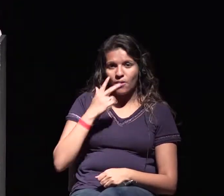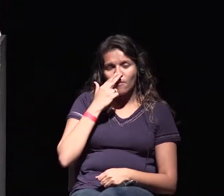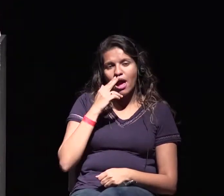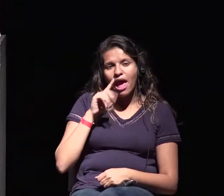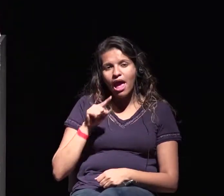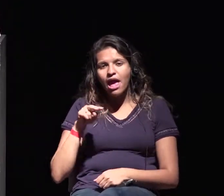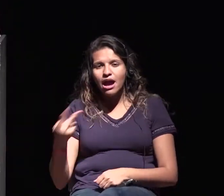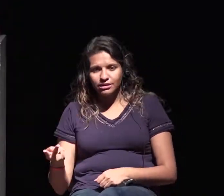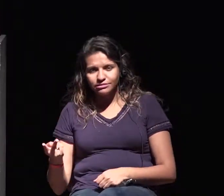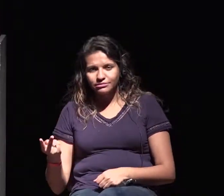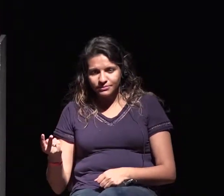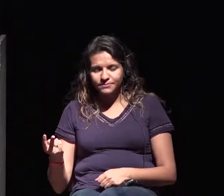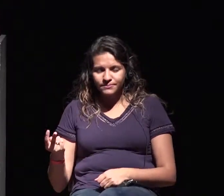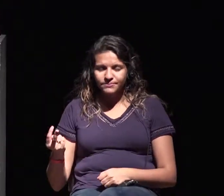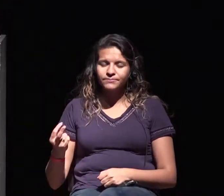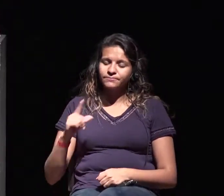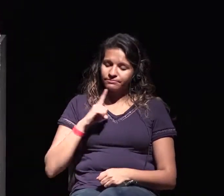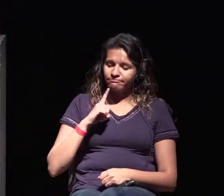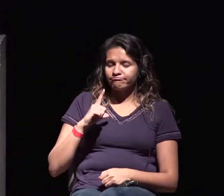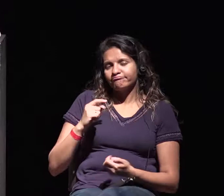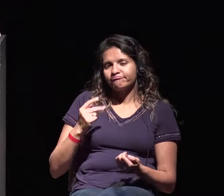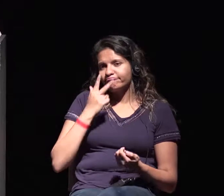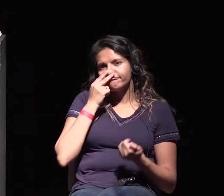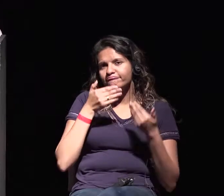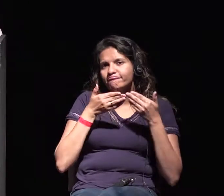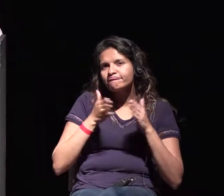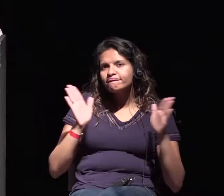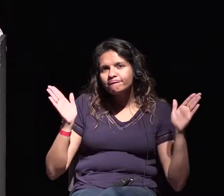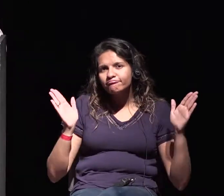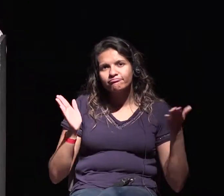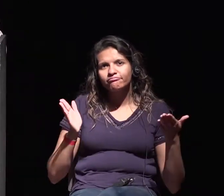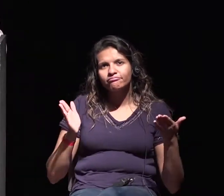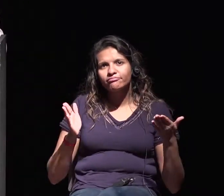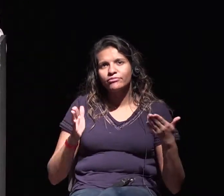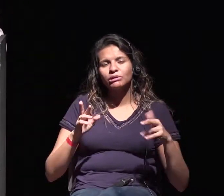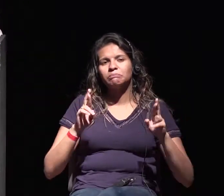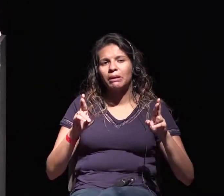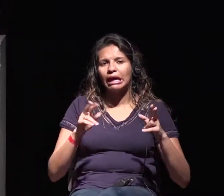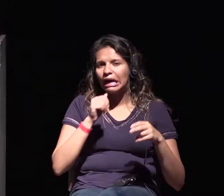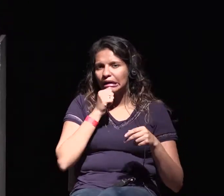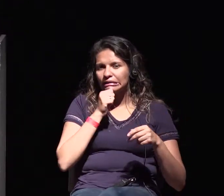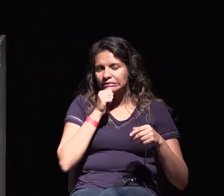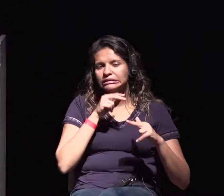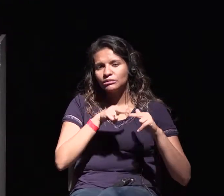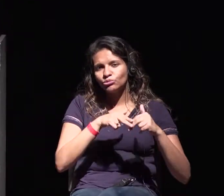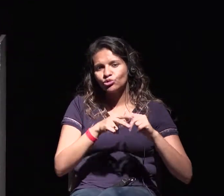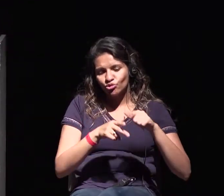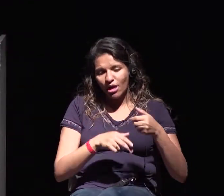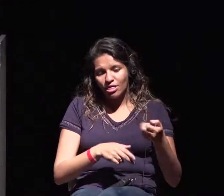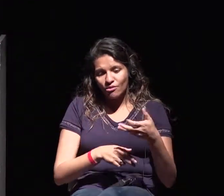is open, unwritten, unexpected, and thus simply will be.